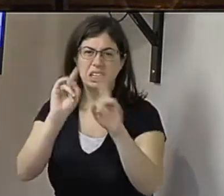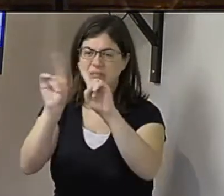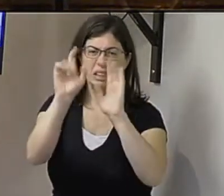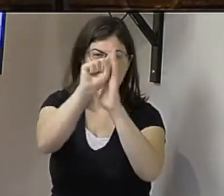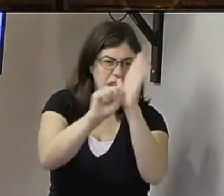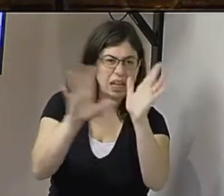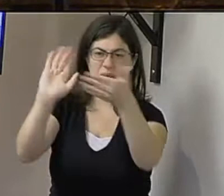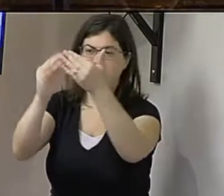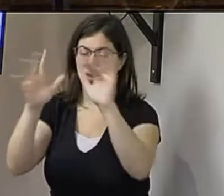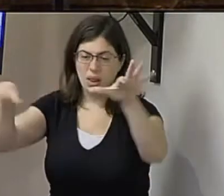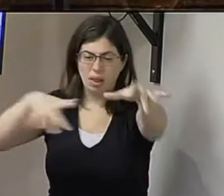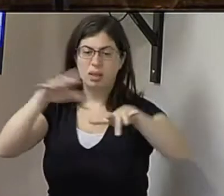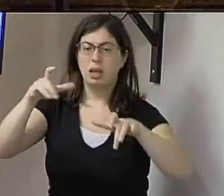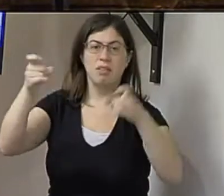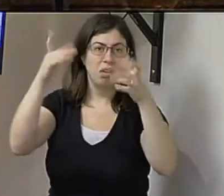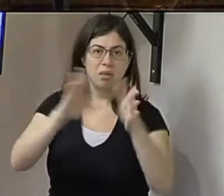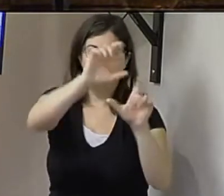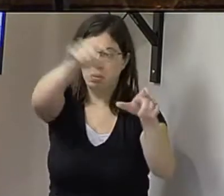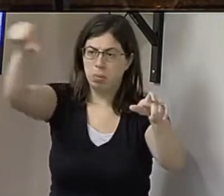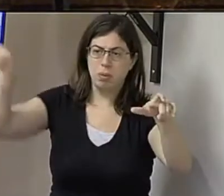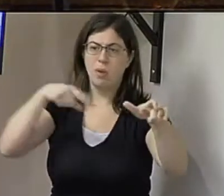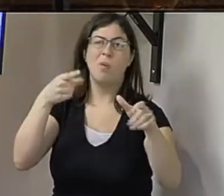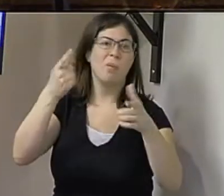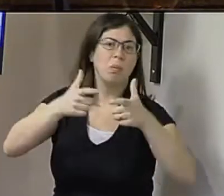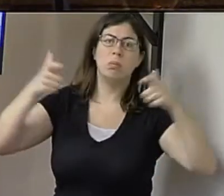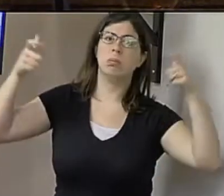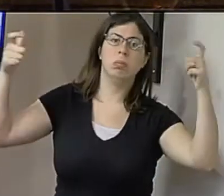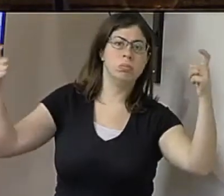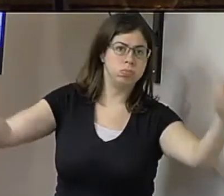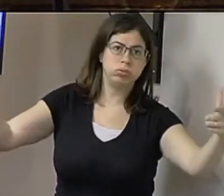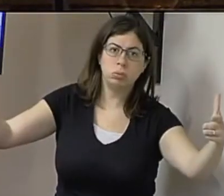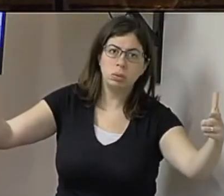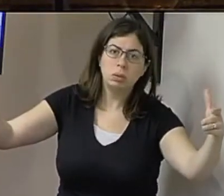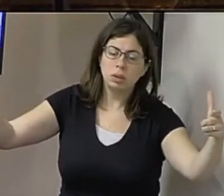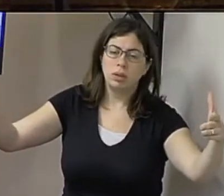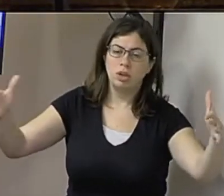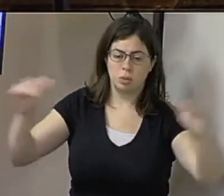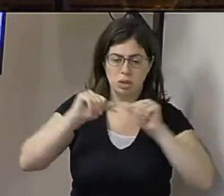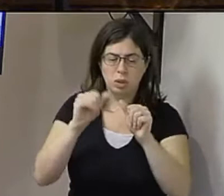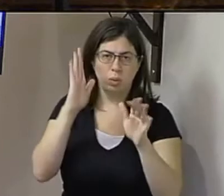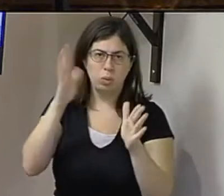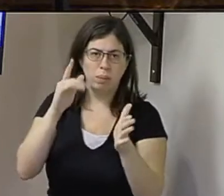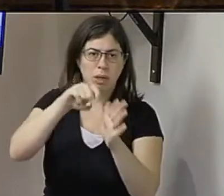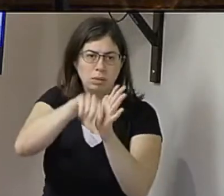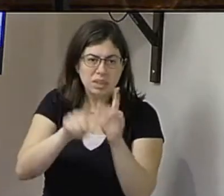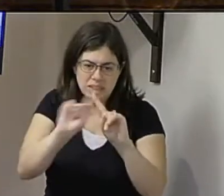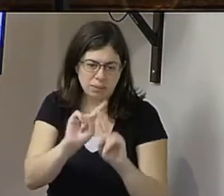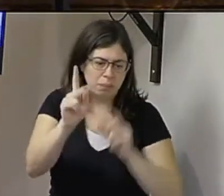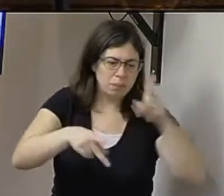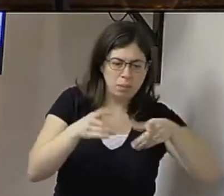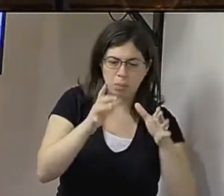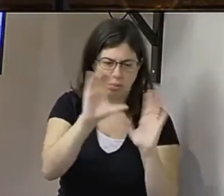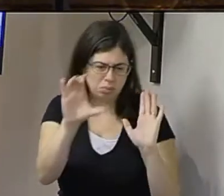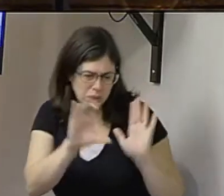governor over each one because it was too large for one person to administer. So as we keep going, we're going to get introduced to these different characters, and I'll